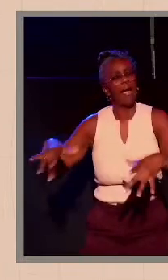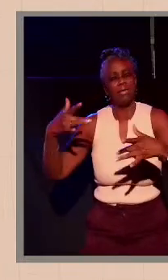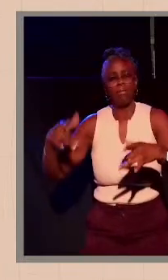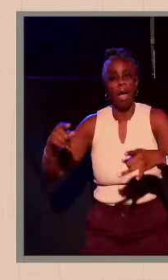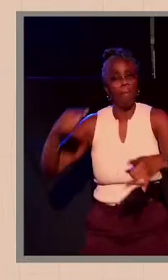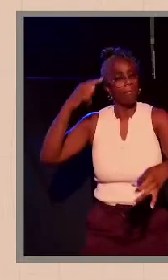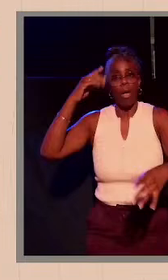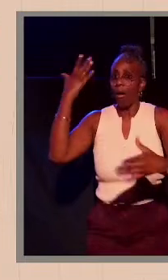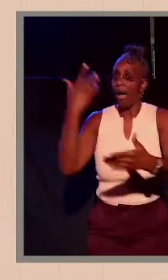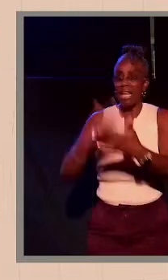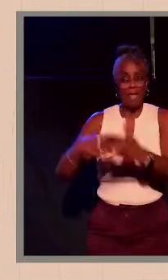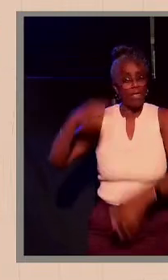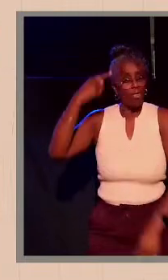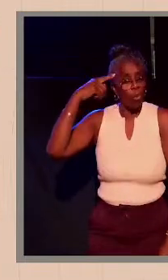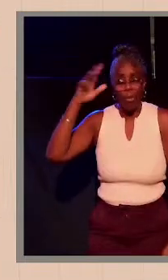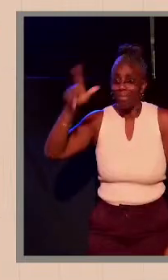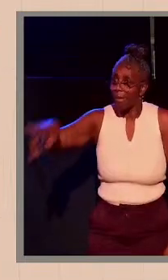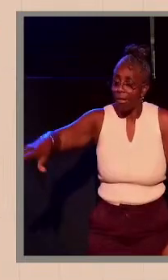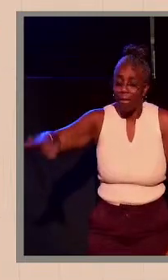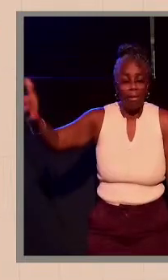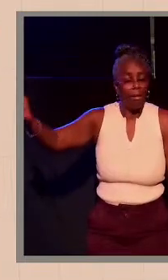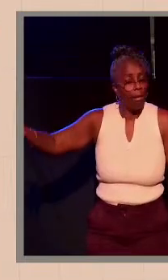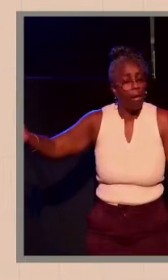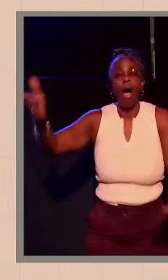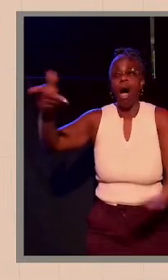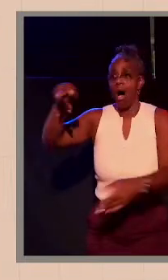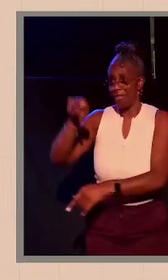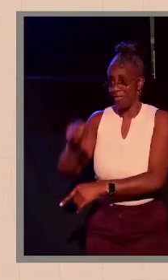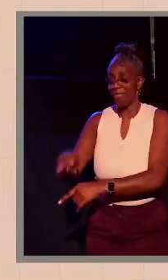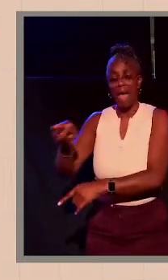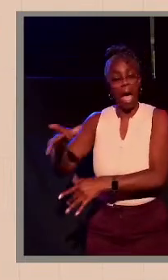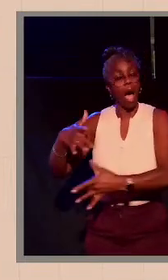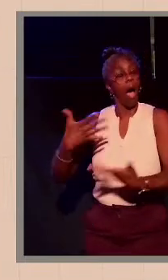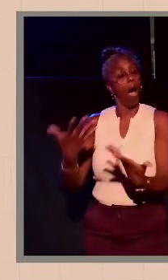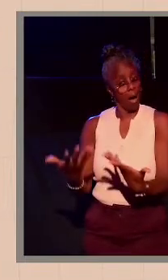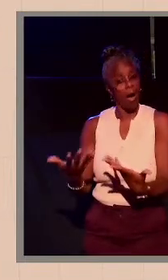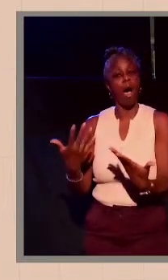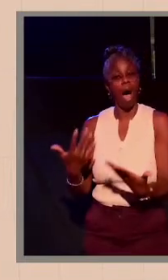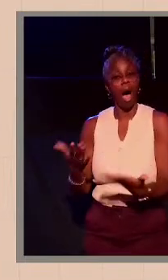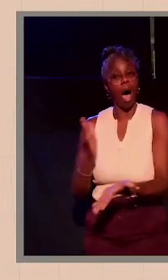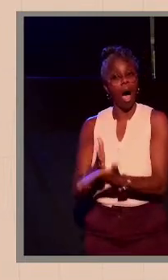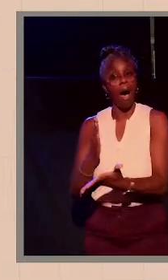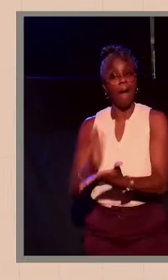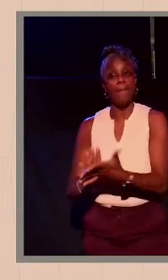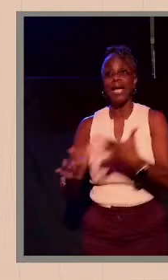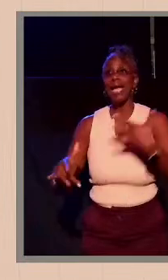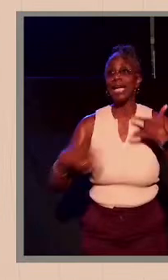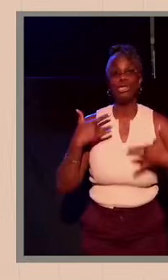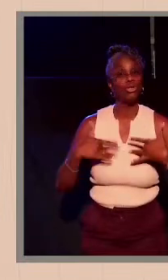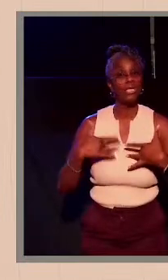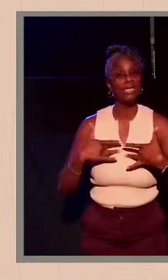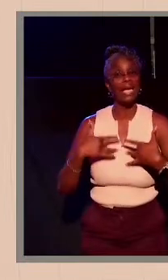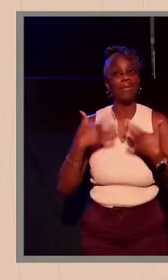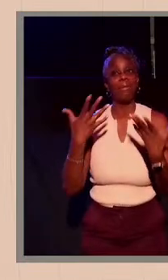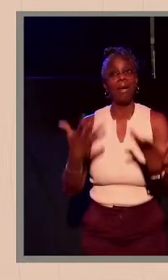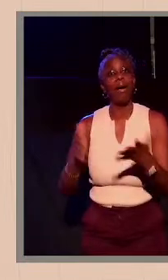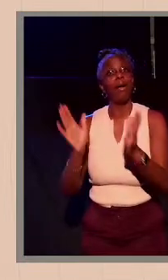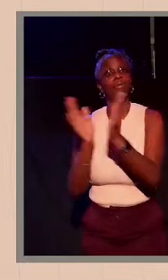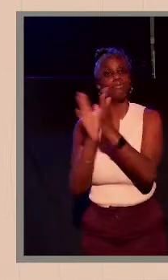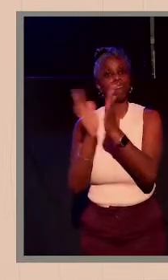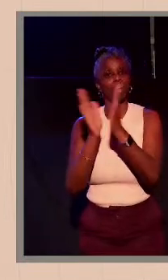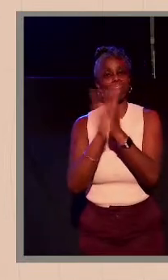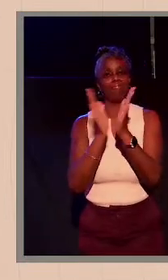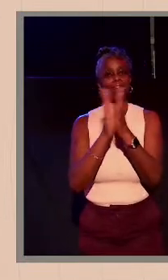of doing, and that's where it becomes really interesting, I think. Absolutely. Brilliant. Round of applause, please, for Simon. Thank you.